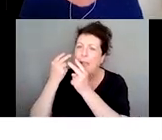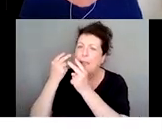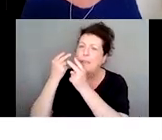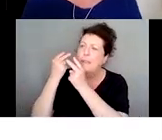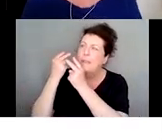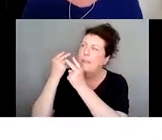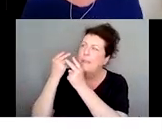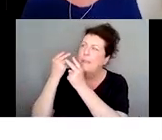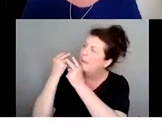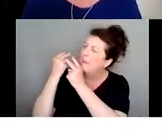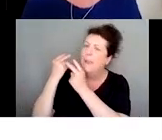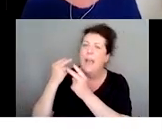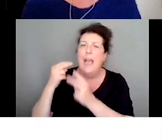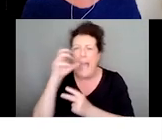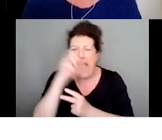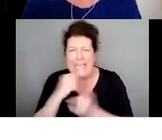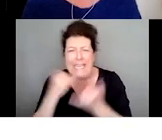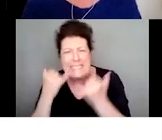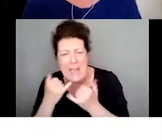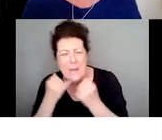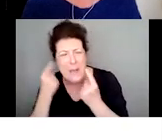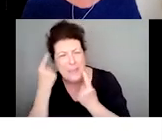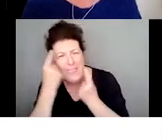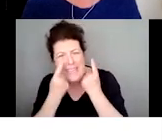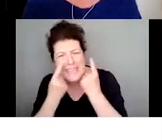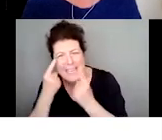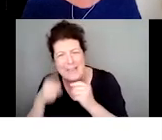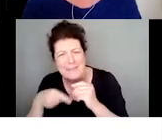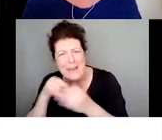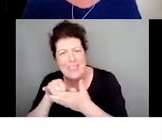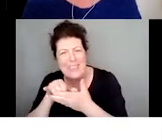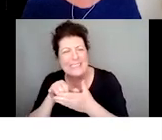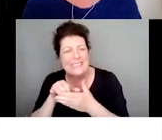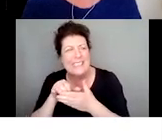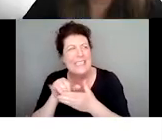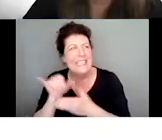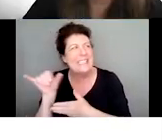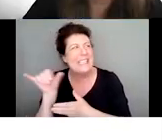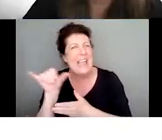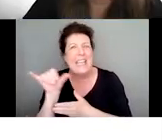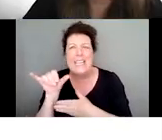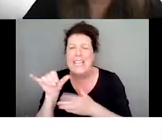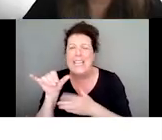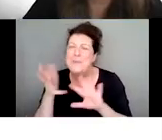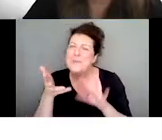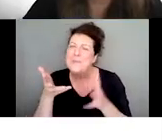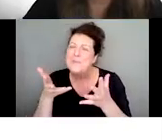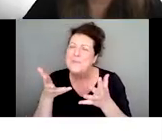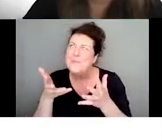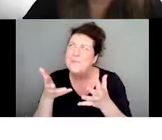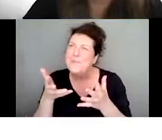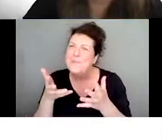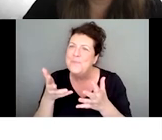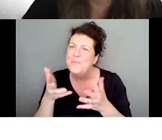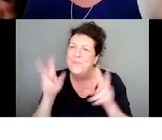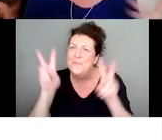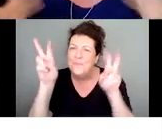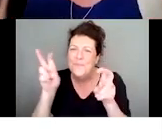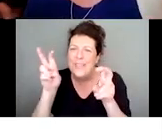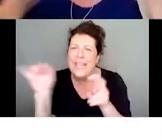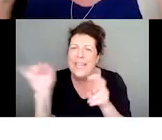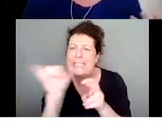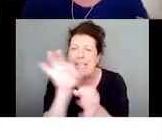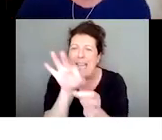I guess like now when I'm really thinking about it, it's also, you know, like it's, it's, um, the ghosts of Christmas past.